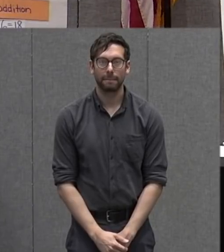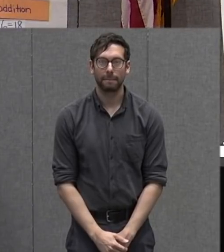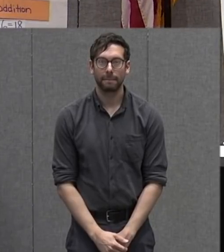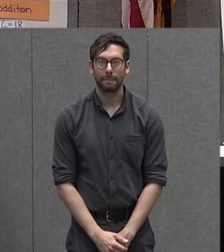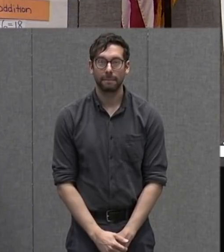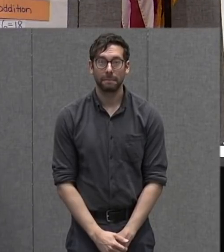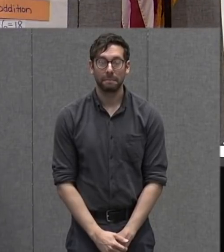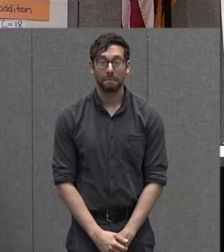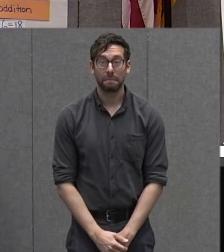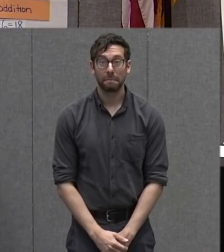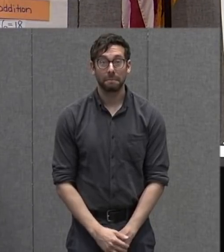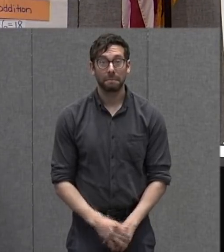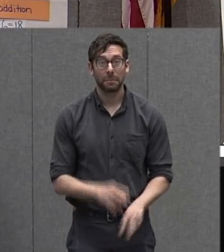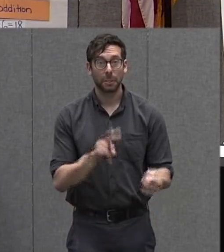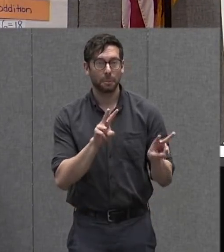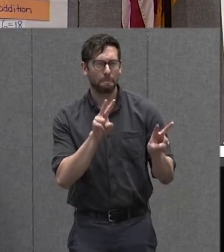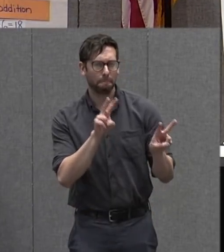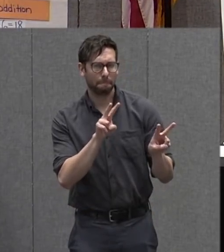Take a look at this dot pattern.